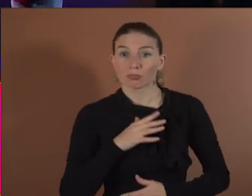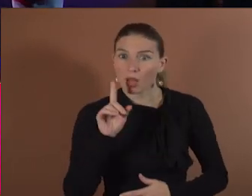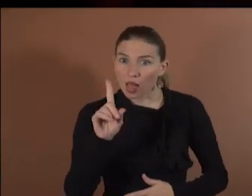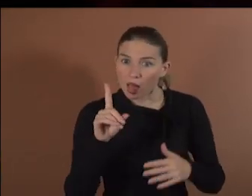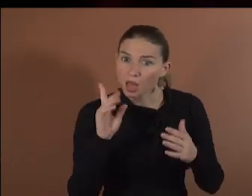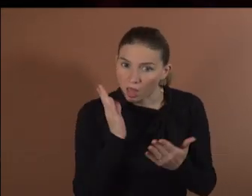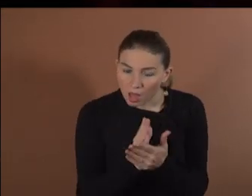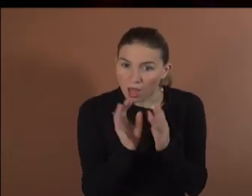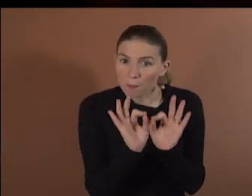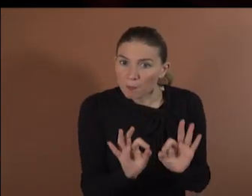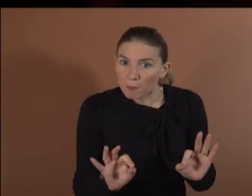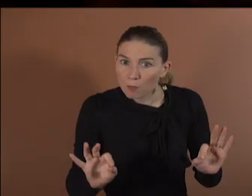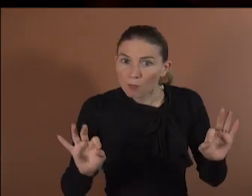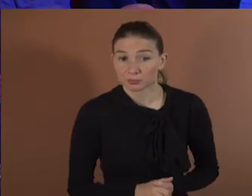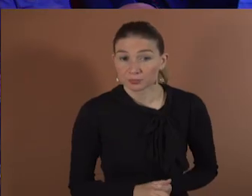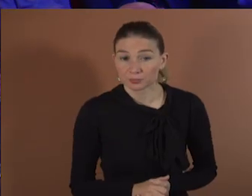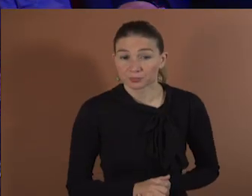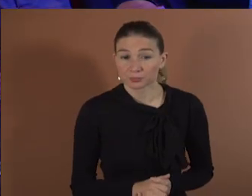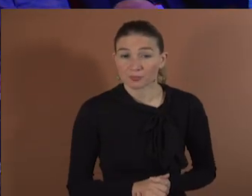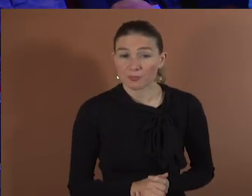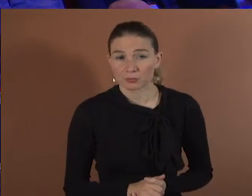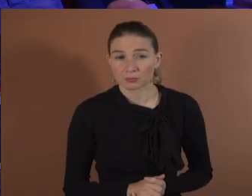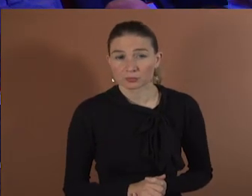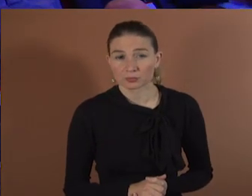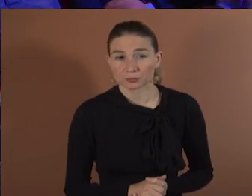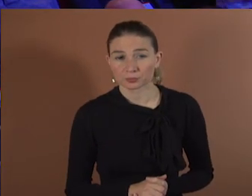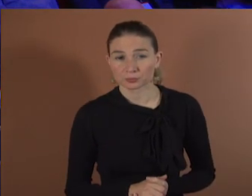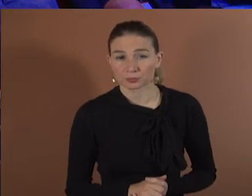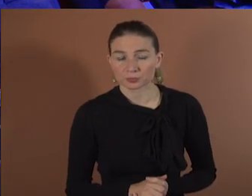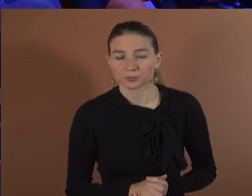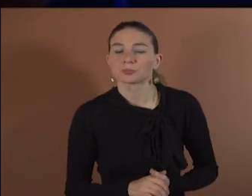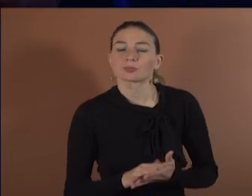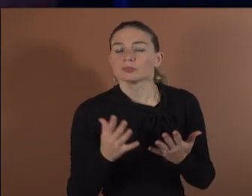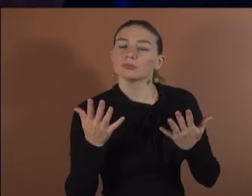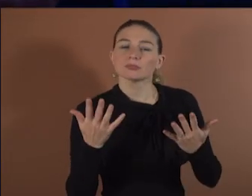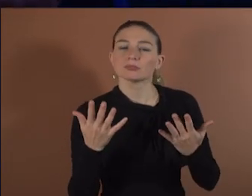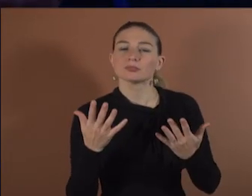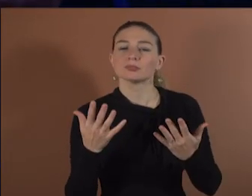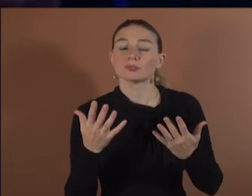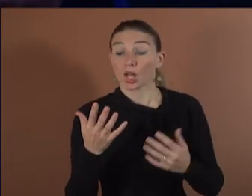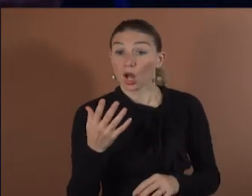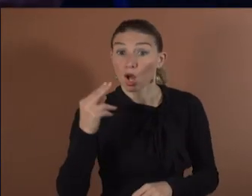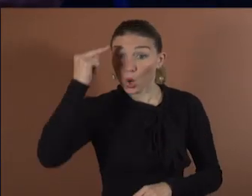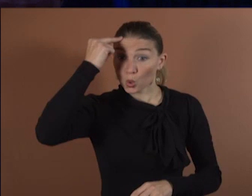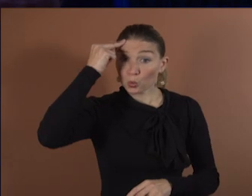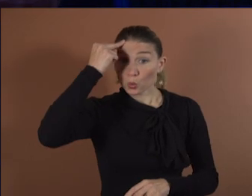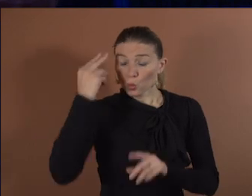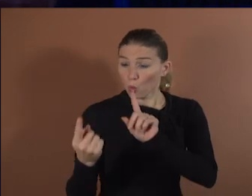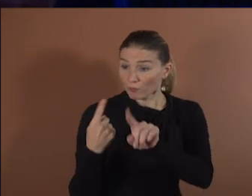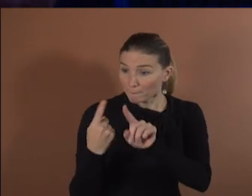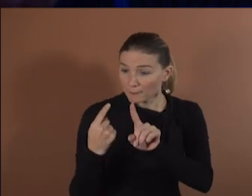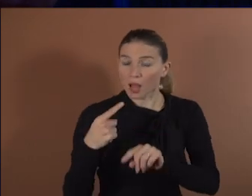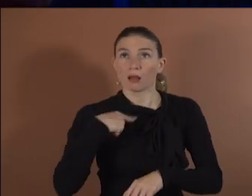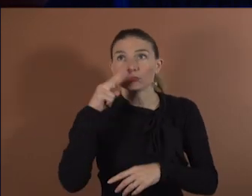for login patients that I describe later. So the point is, how does this real-time functional brain imaging work?